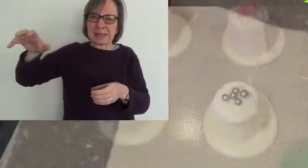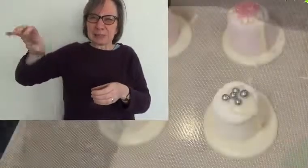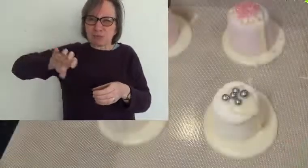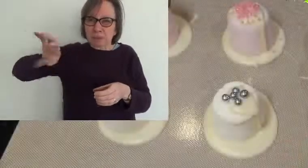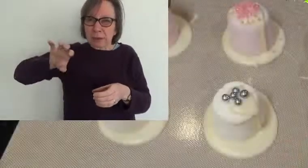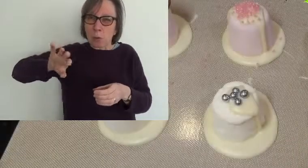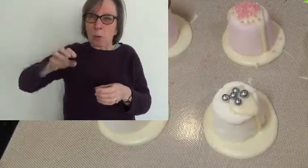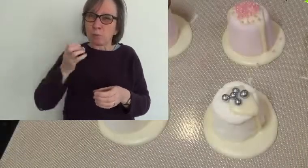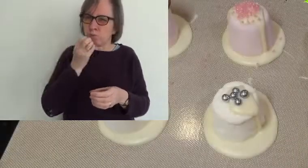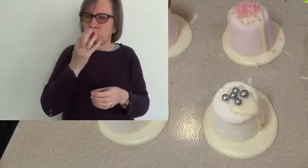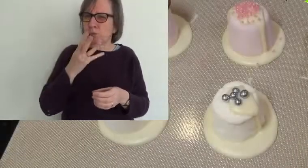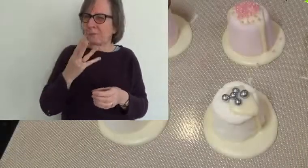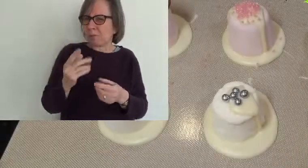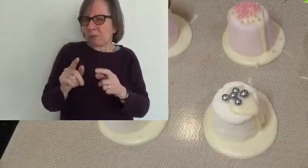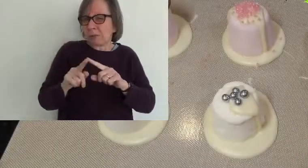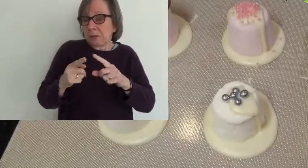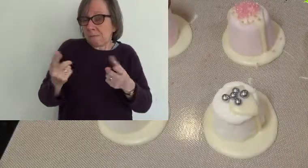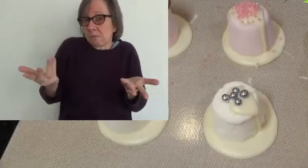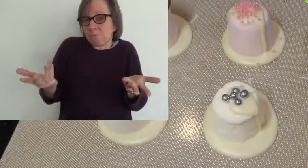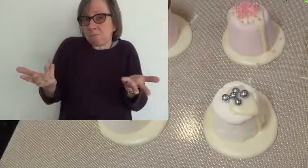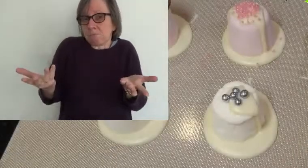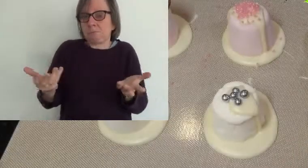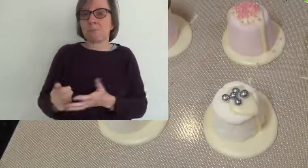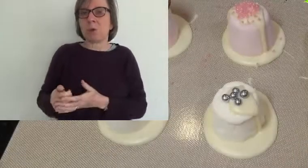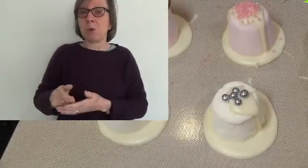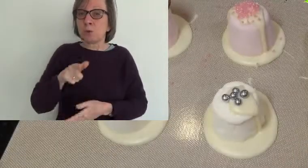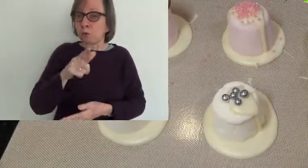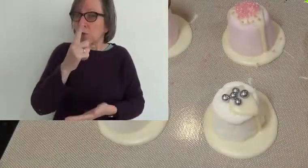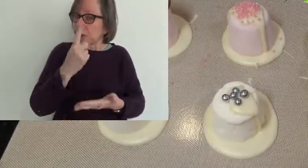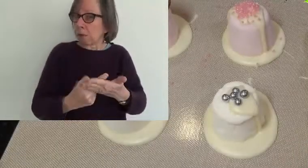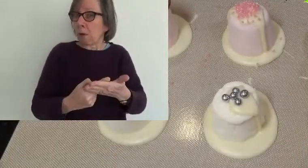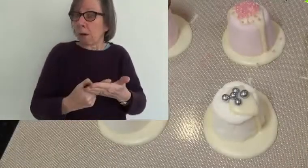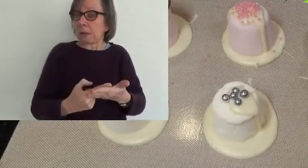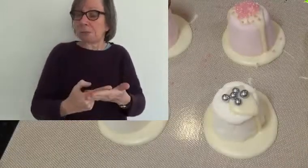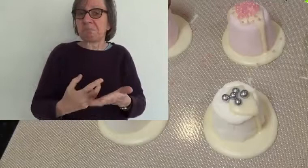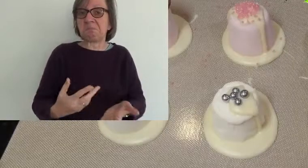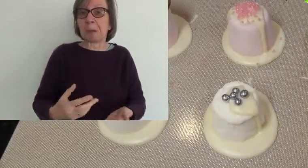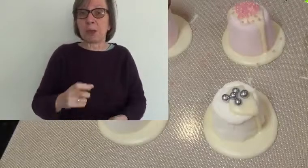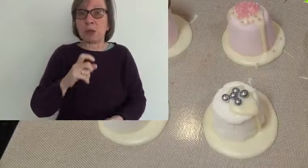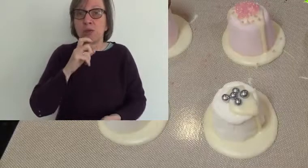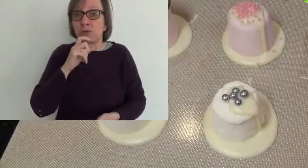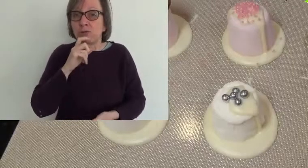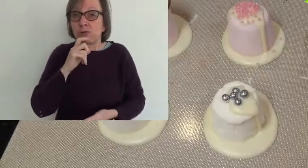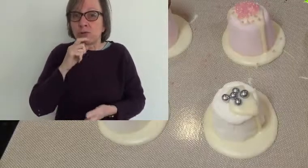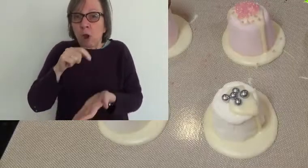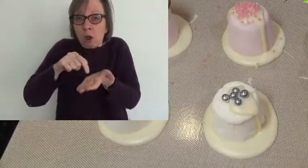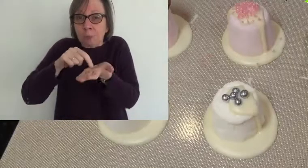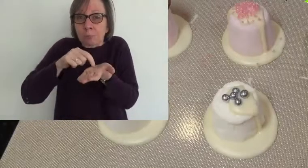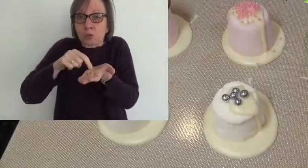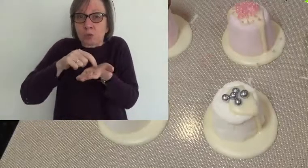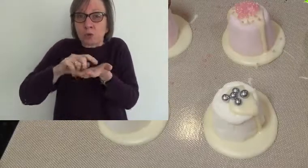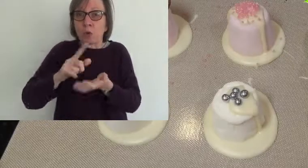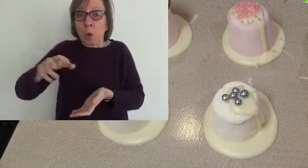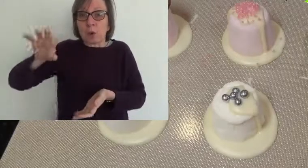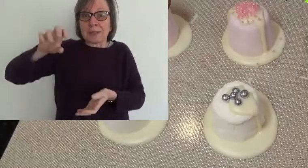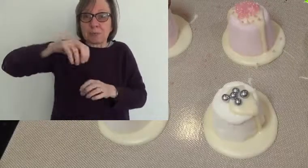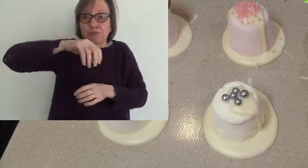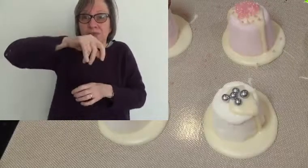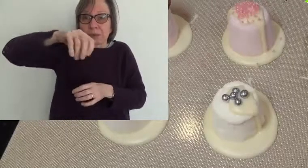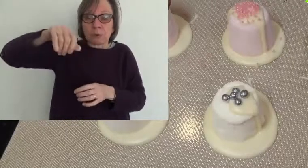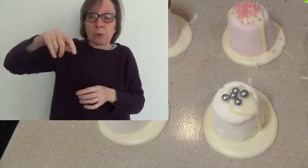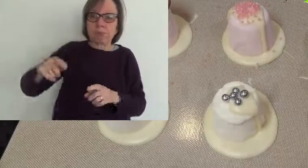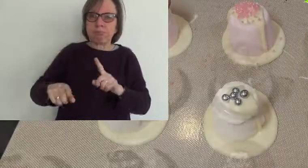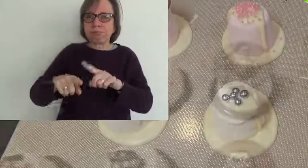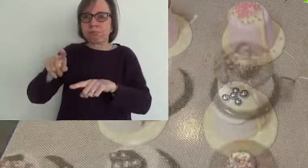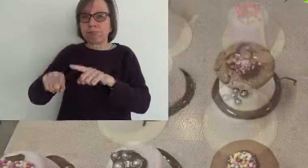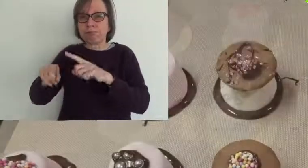your toppings, your decorations, on top, whatever you'd like to put on top. So it might be chocolate buttons or